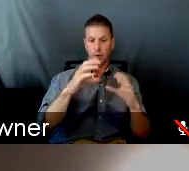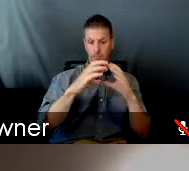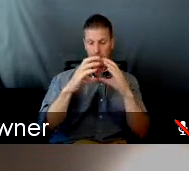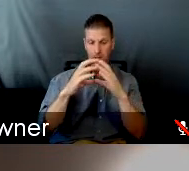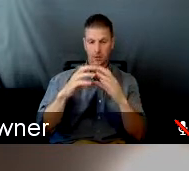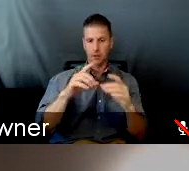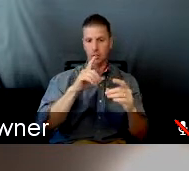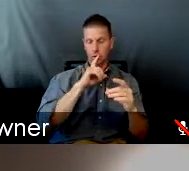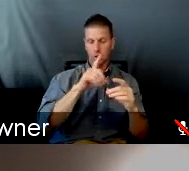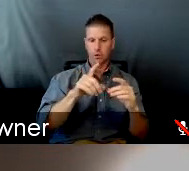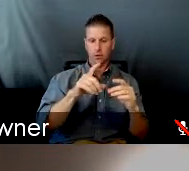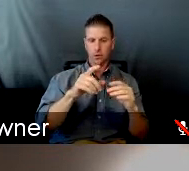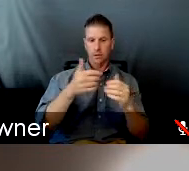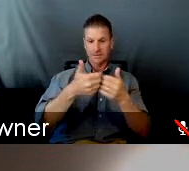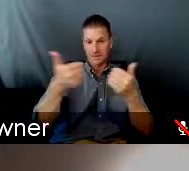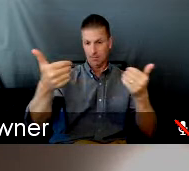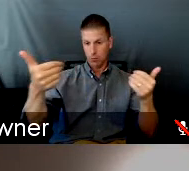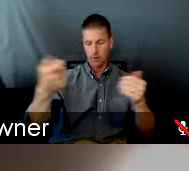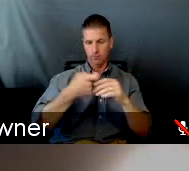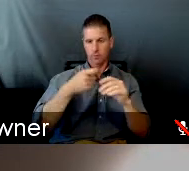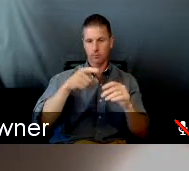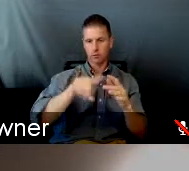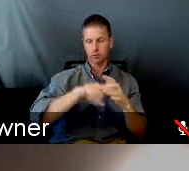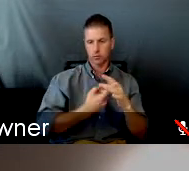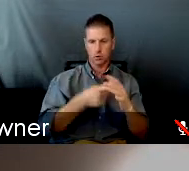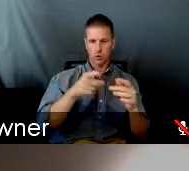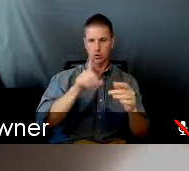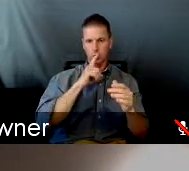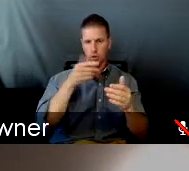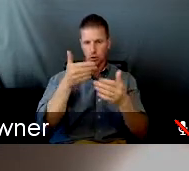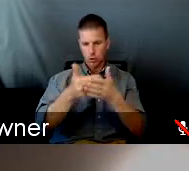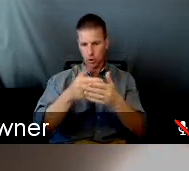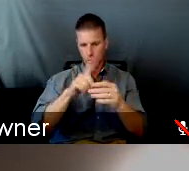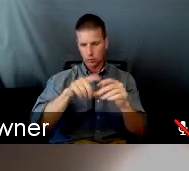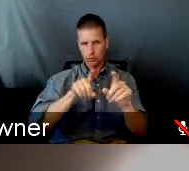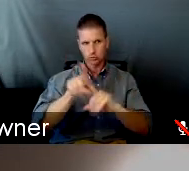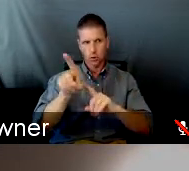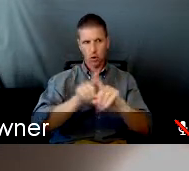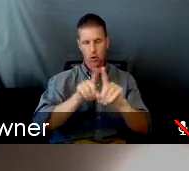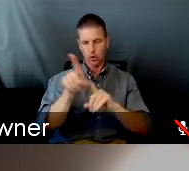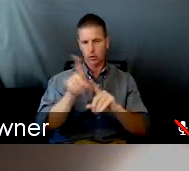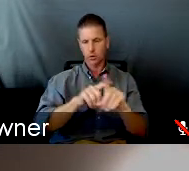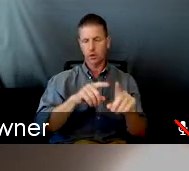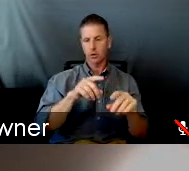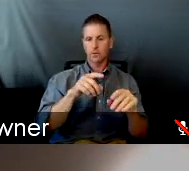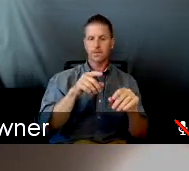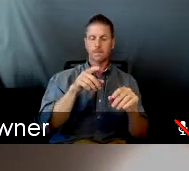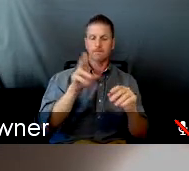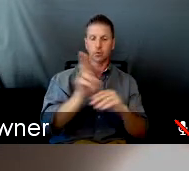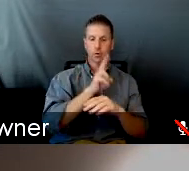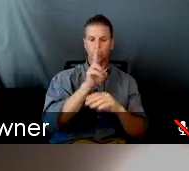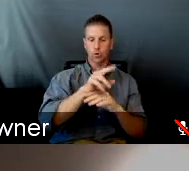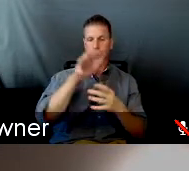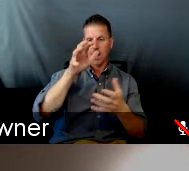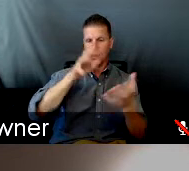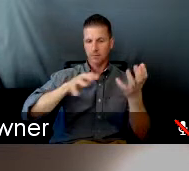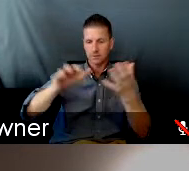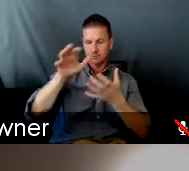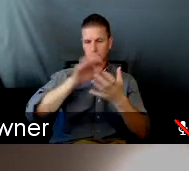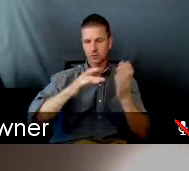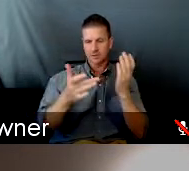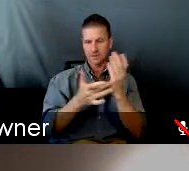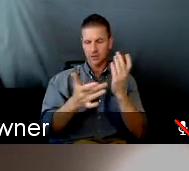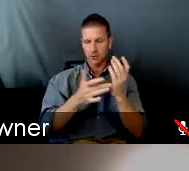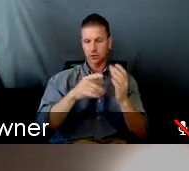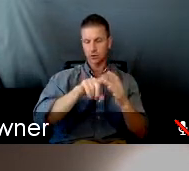very, very widely separated from their star. This one is very, very close to its star. And again, using the atmospheric techniques I mentioned at the